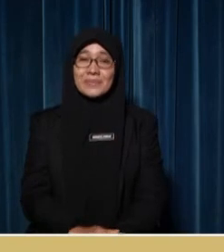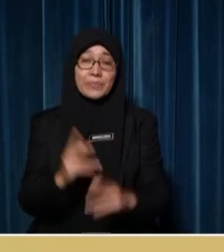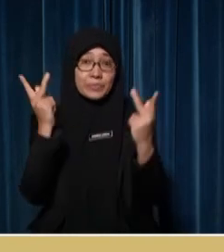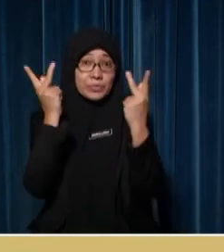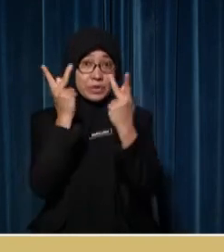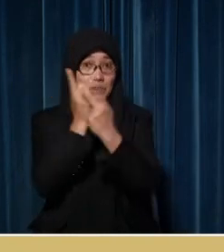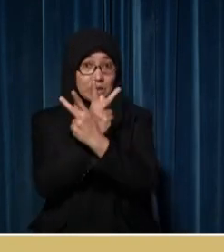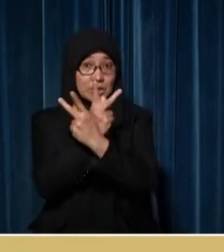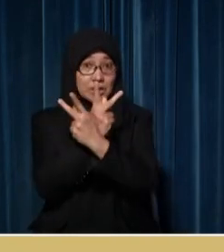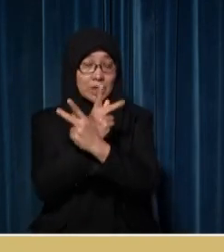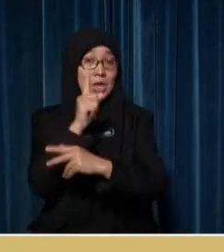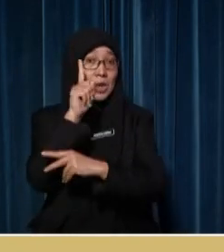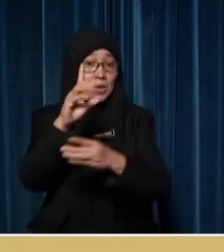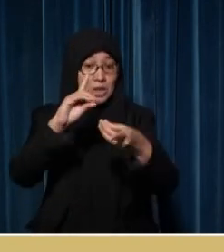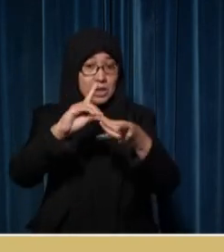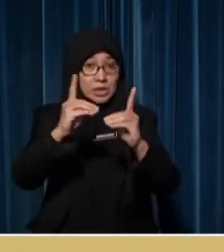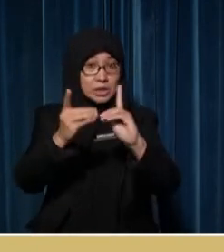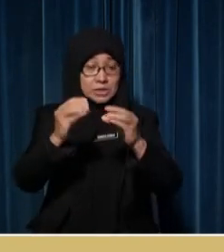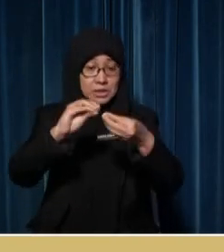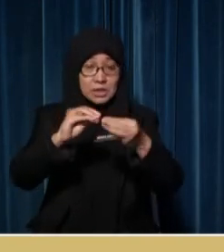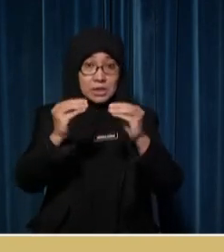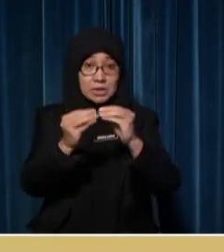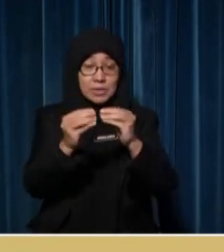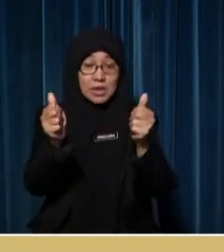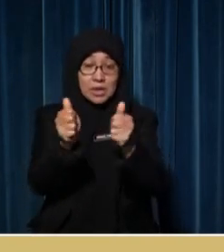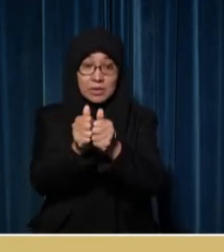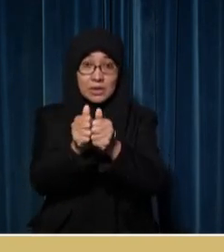multiply one-digit numbers with 10,